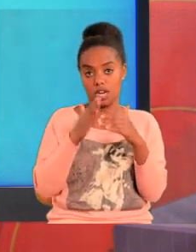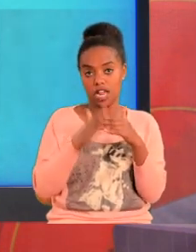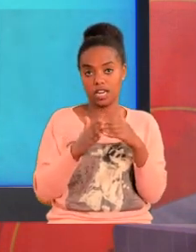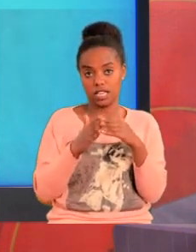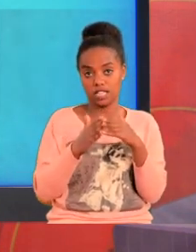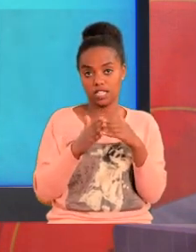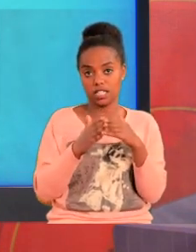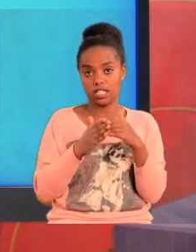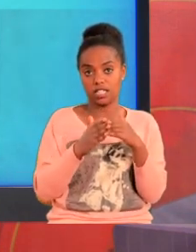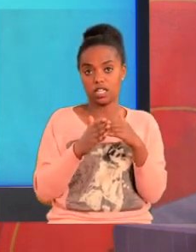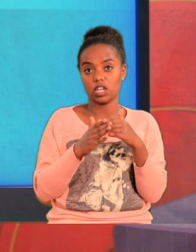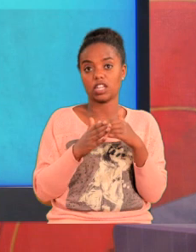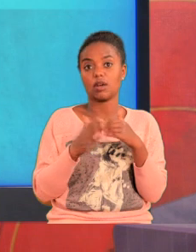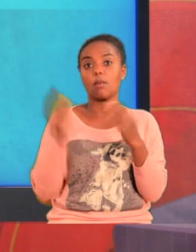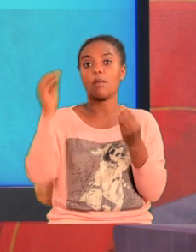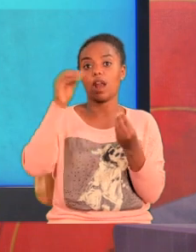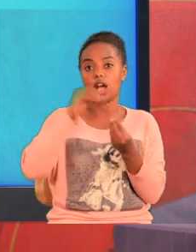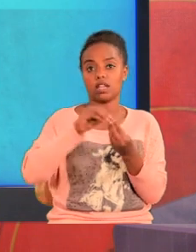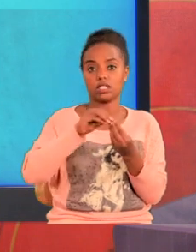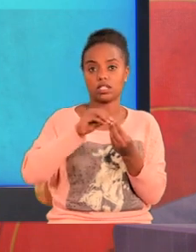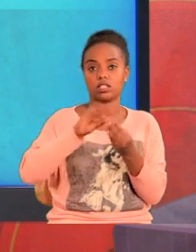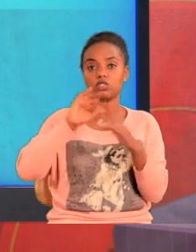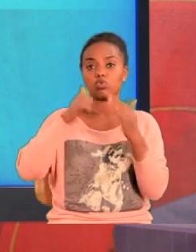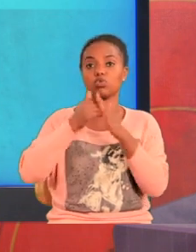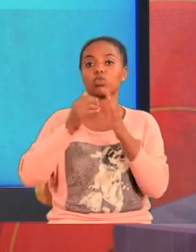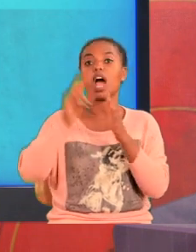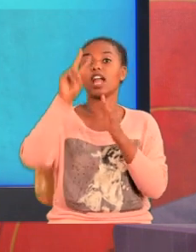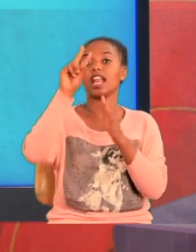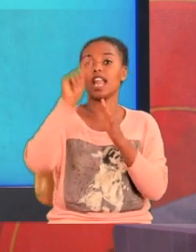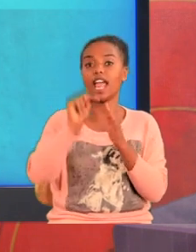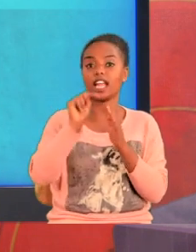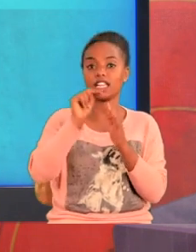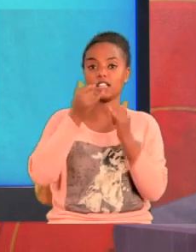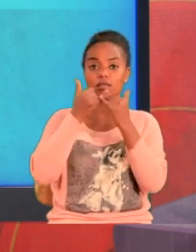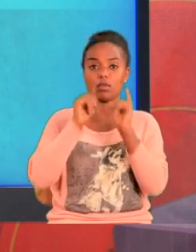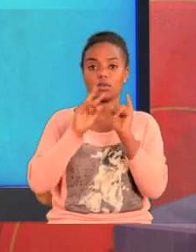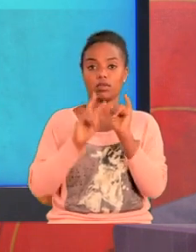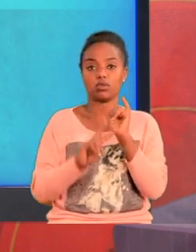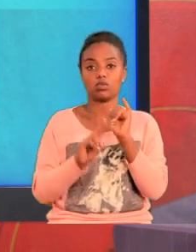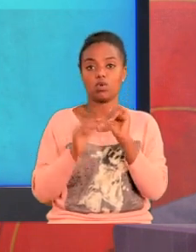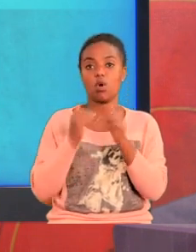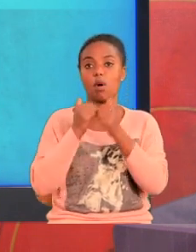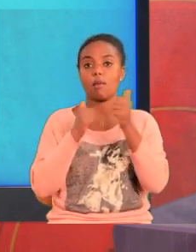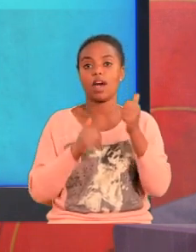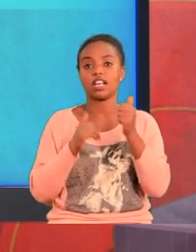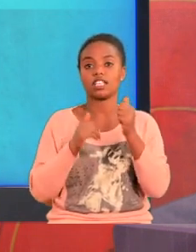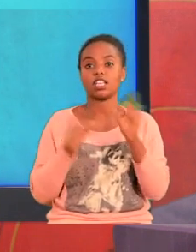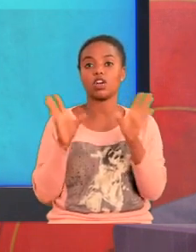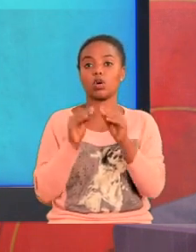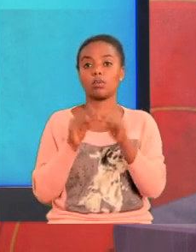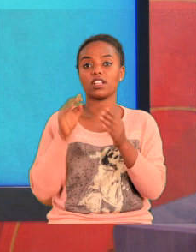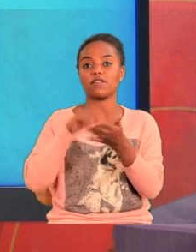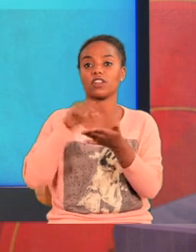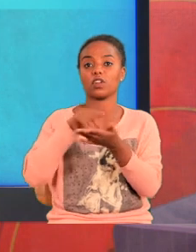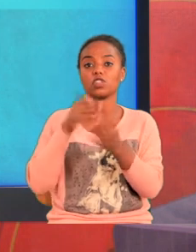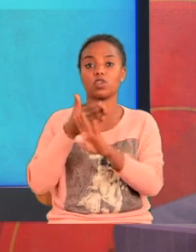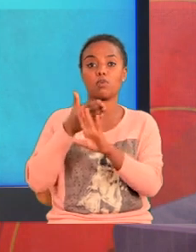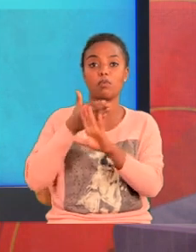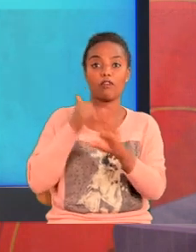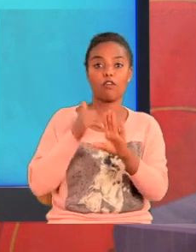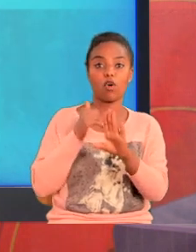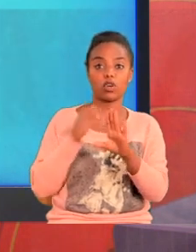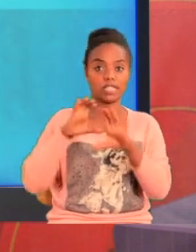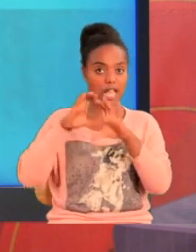the median class plus total number of data divided by 2 minus cumulative frequency before the median